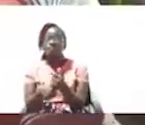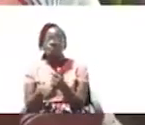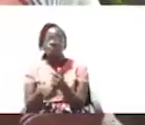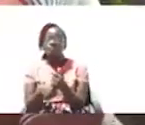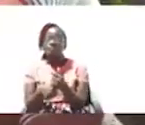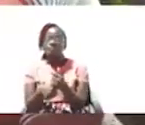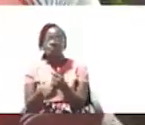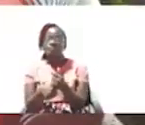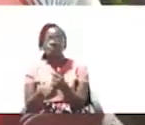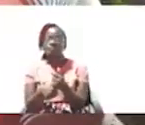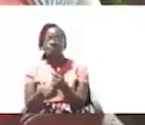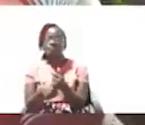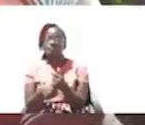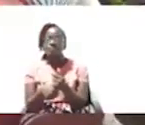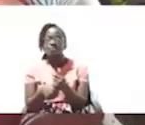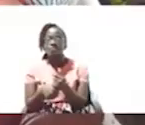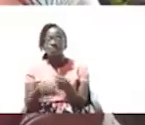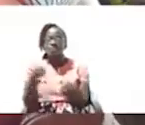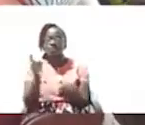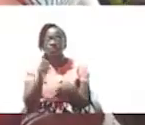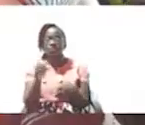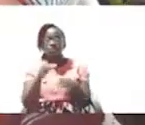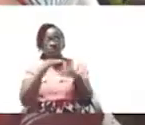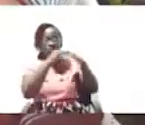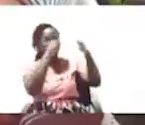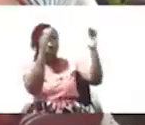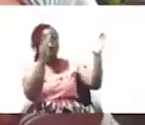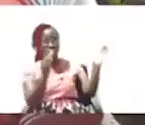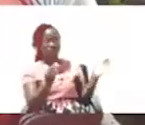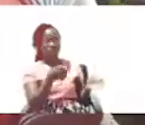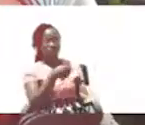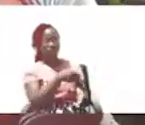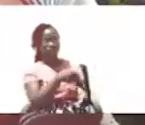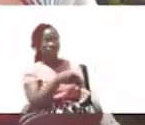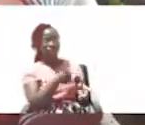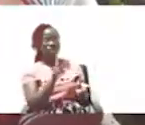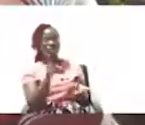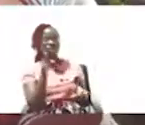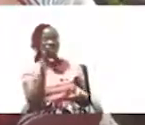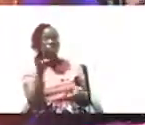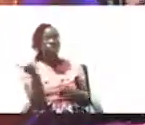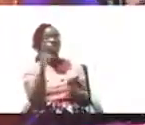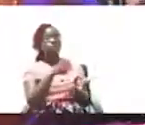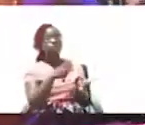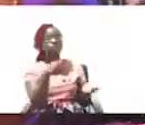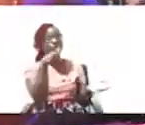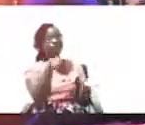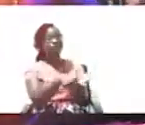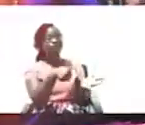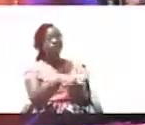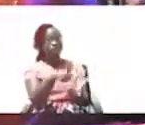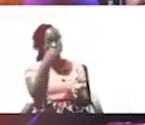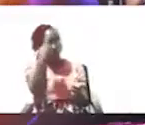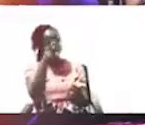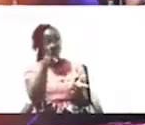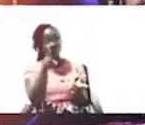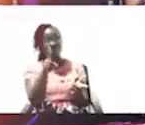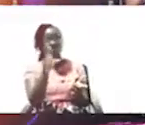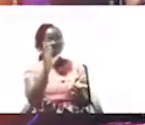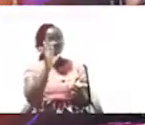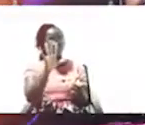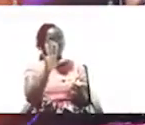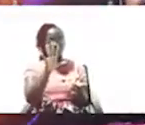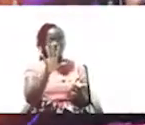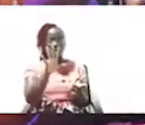odi kokromo tibetim no se ba won sa butu no. The booth in which you are supposed to cast your ballot secretly, where